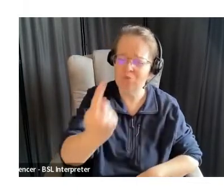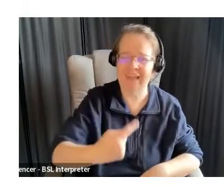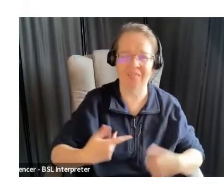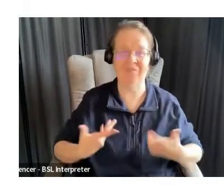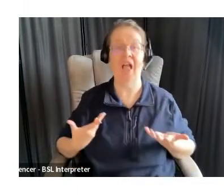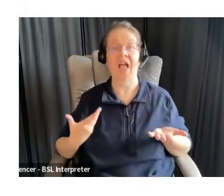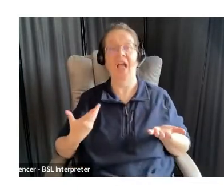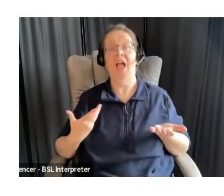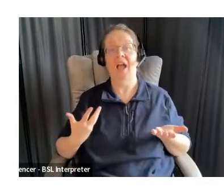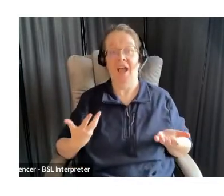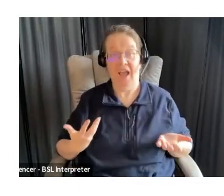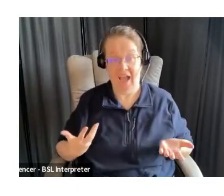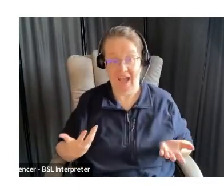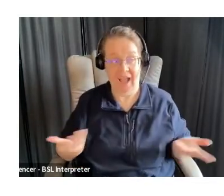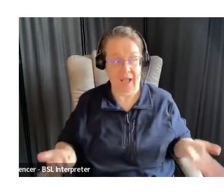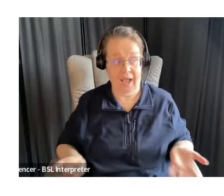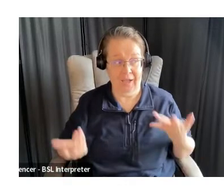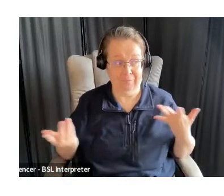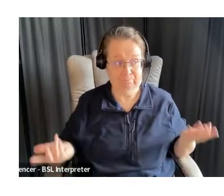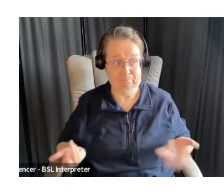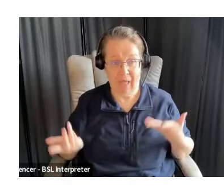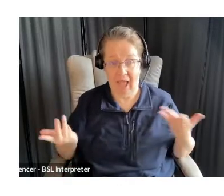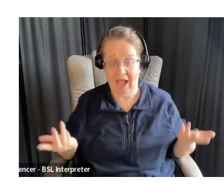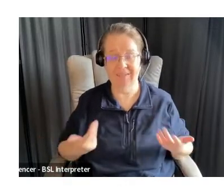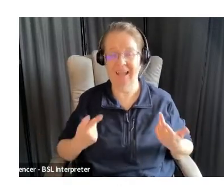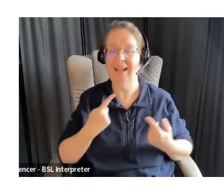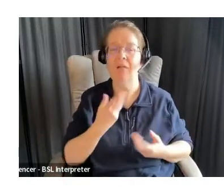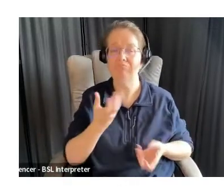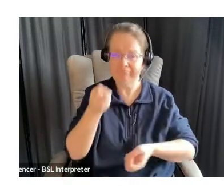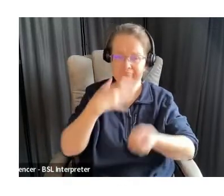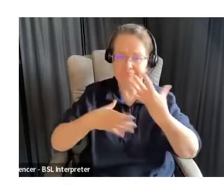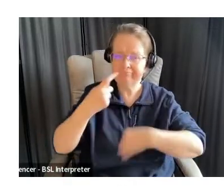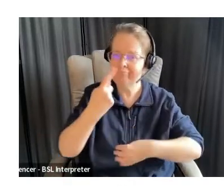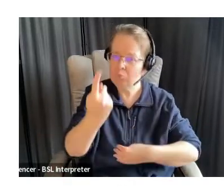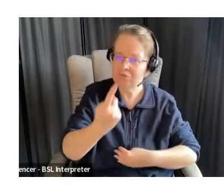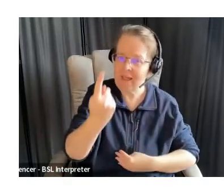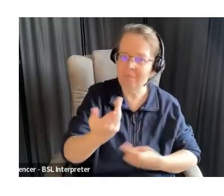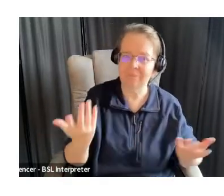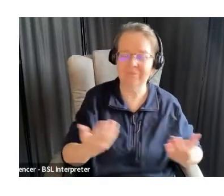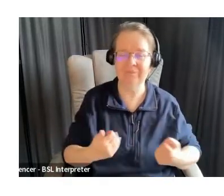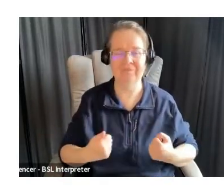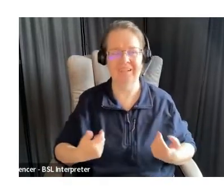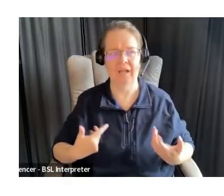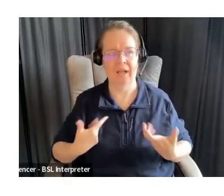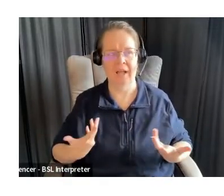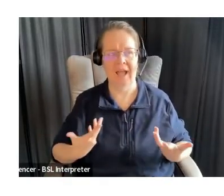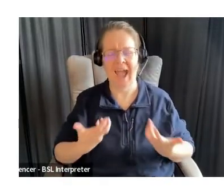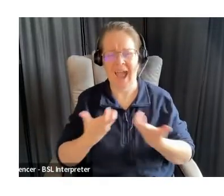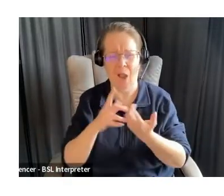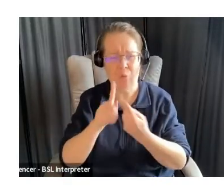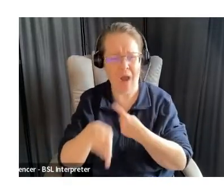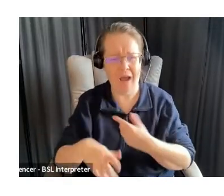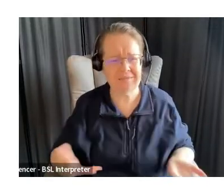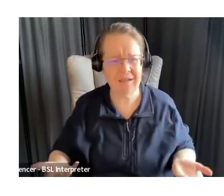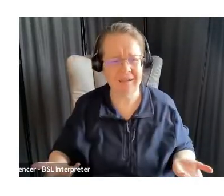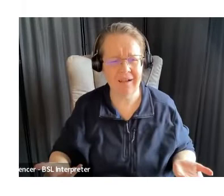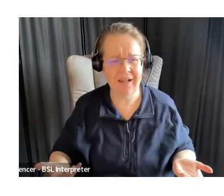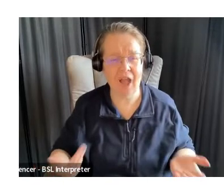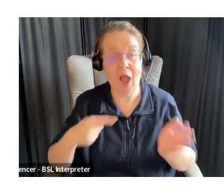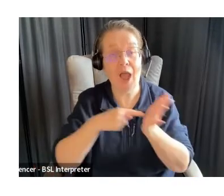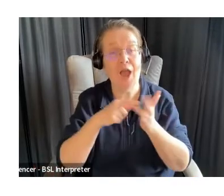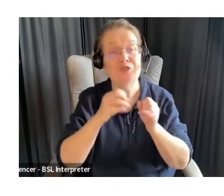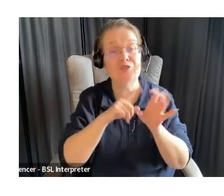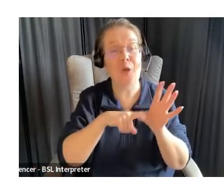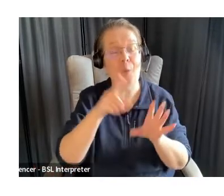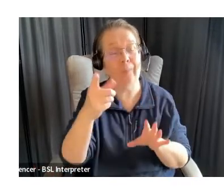like, warm us up. So tell me about yourself. So how have you answered that question in the past? Toby, how have you answered